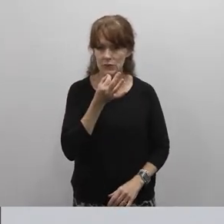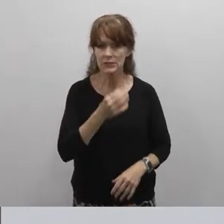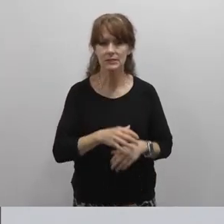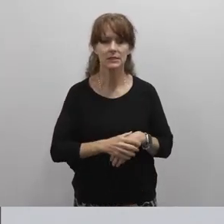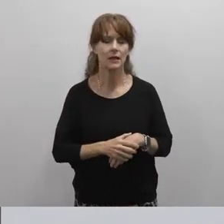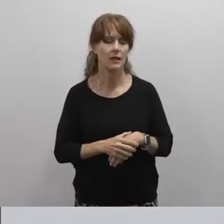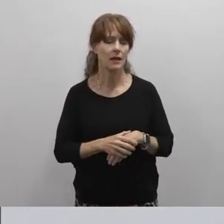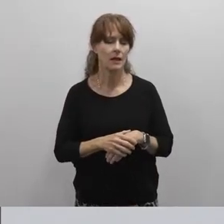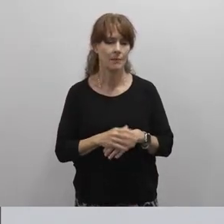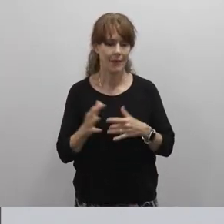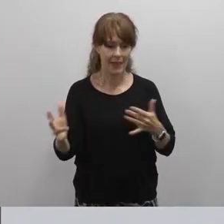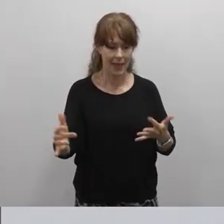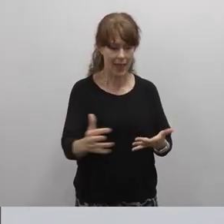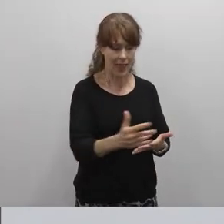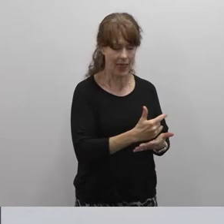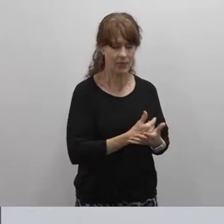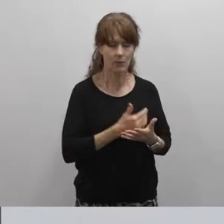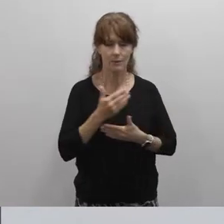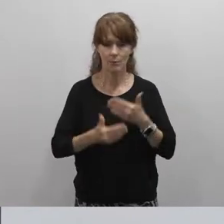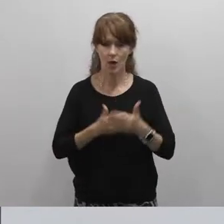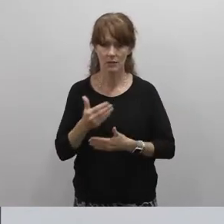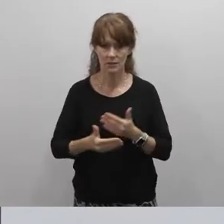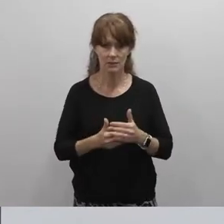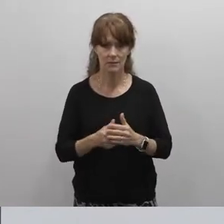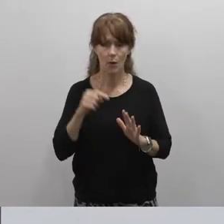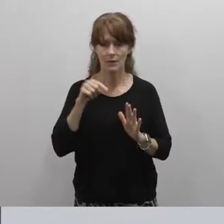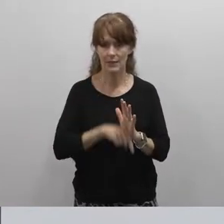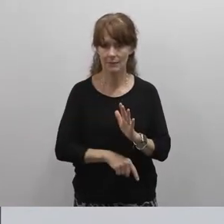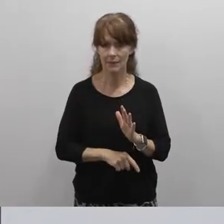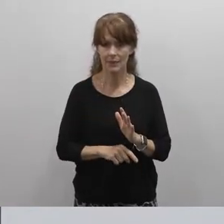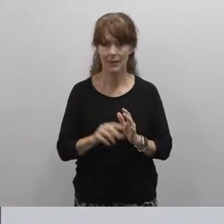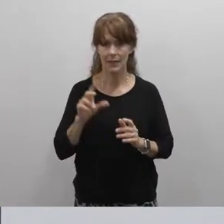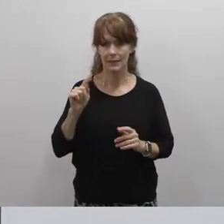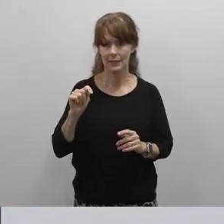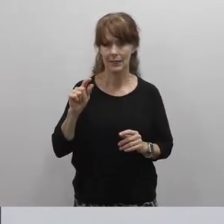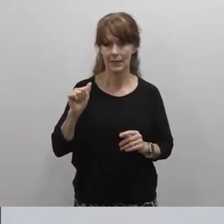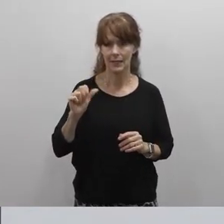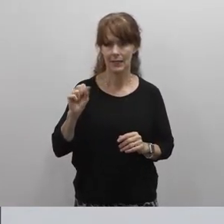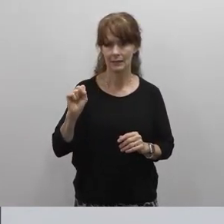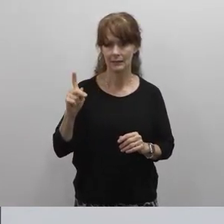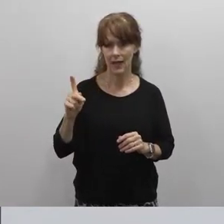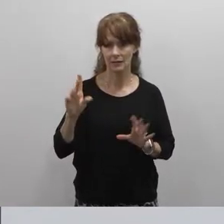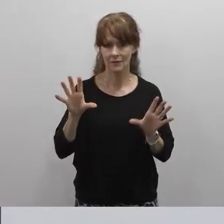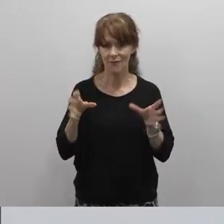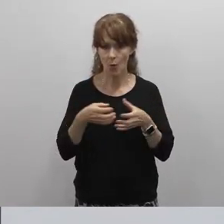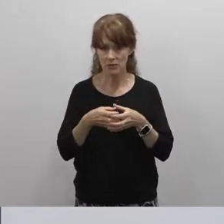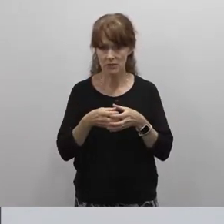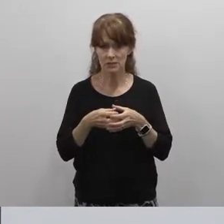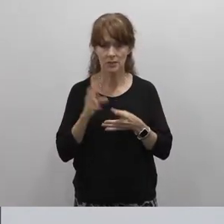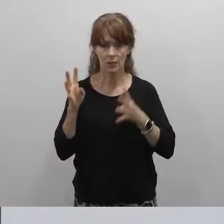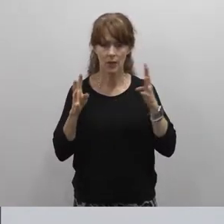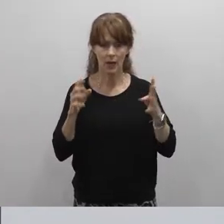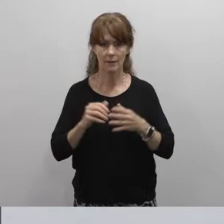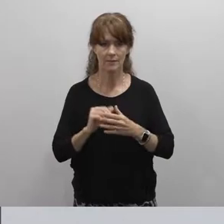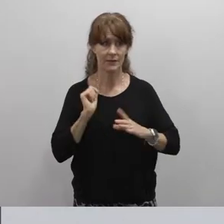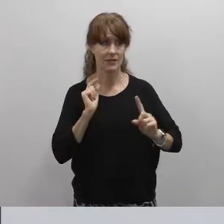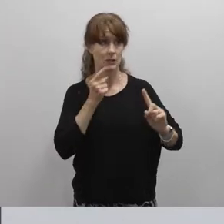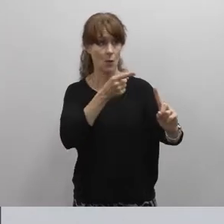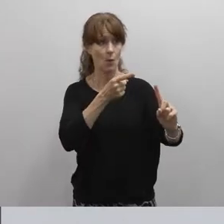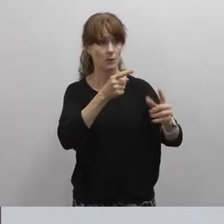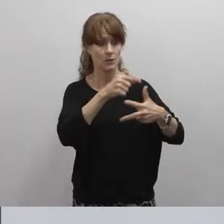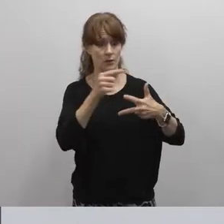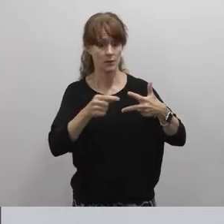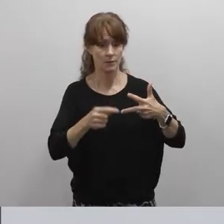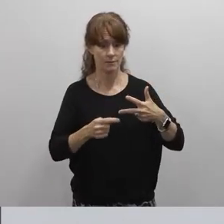gathering process, and we'll be further and more deeply informed via this task force we want to create. So we know we've set forth these goals.